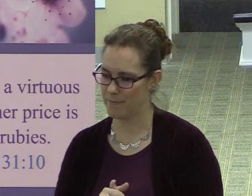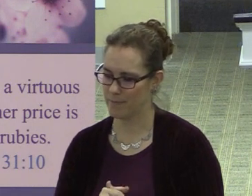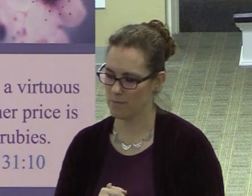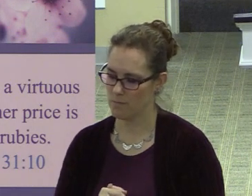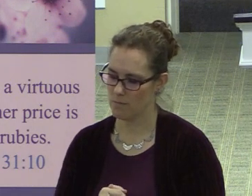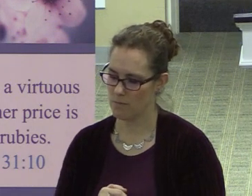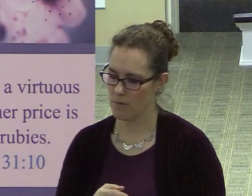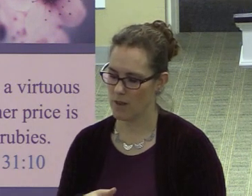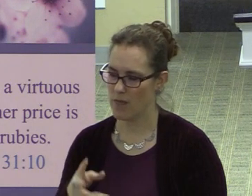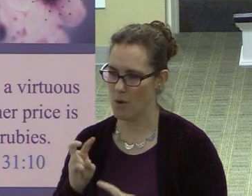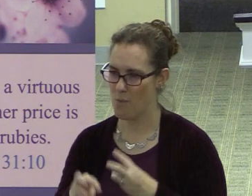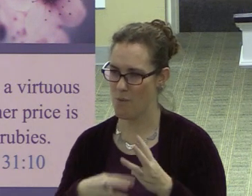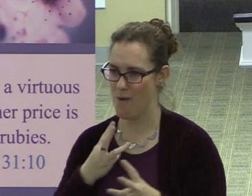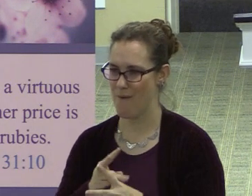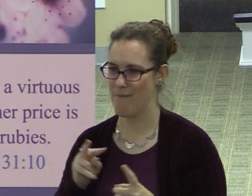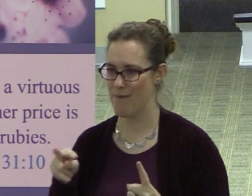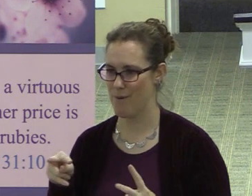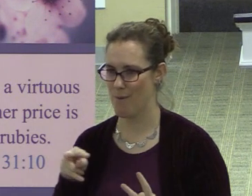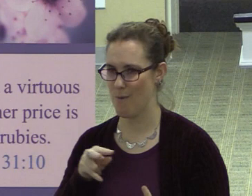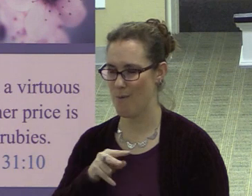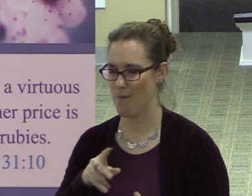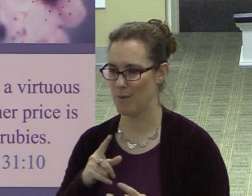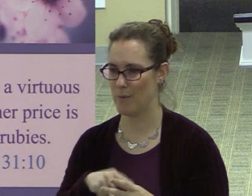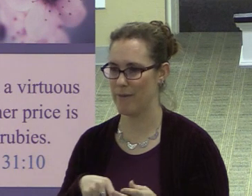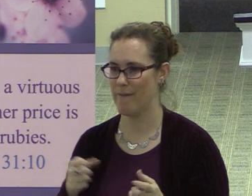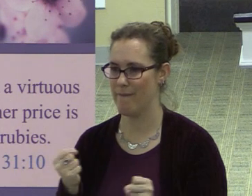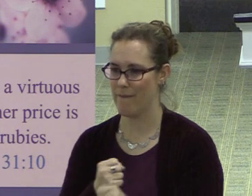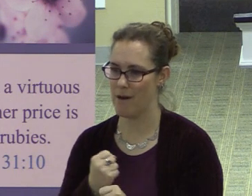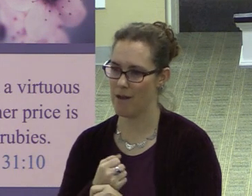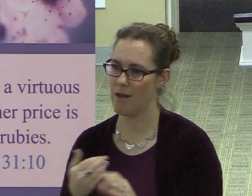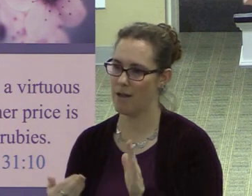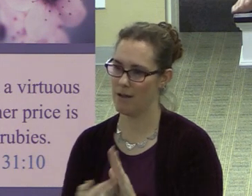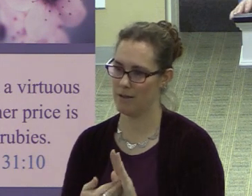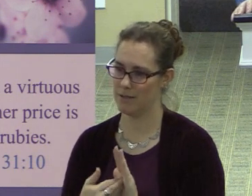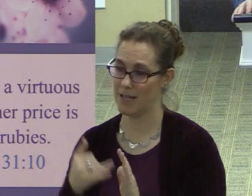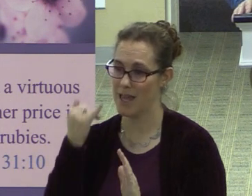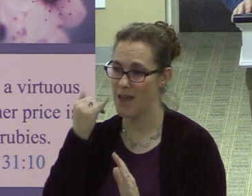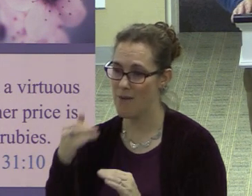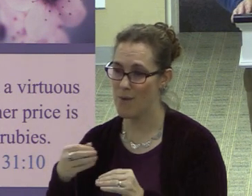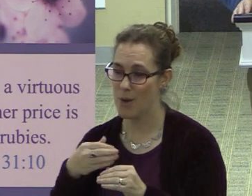their worldview was what they were fighting against. Because they knew if we go in,